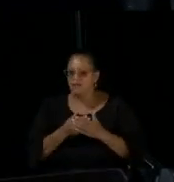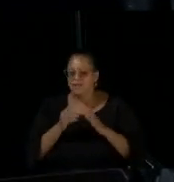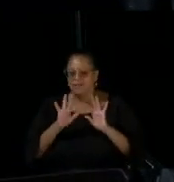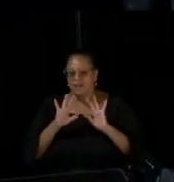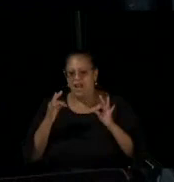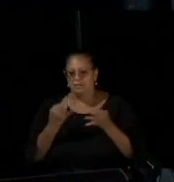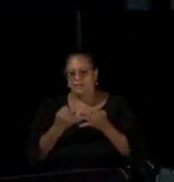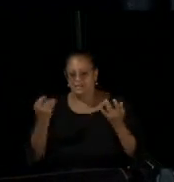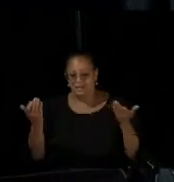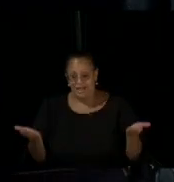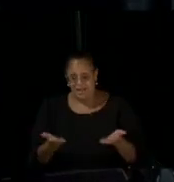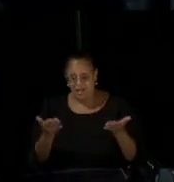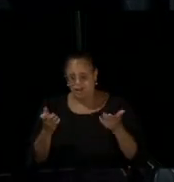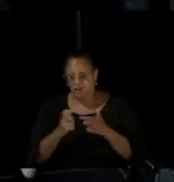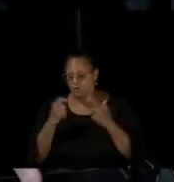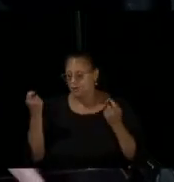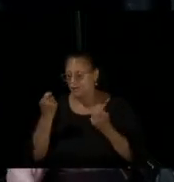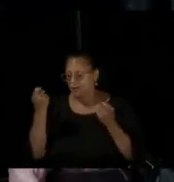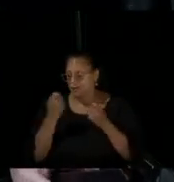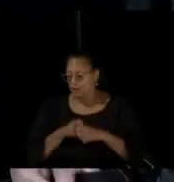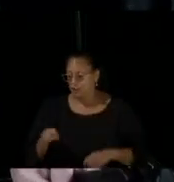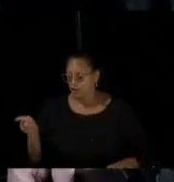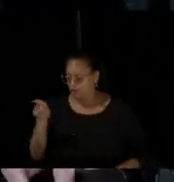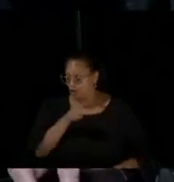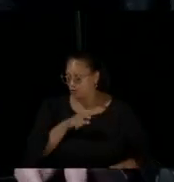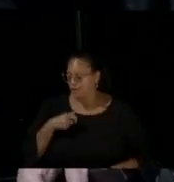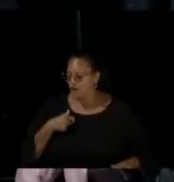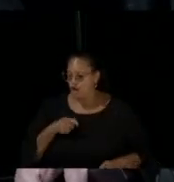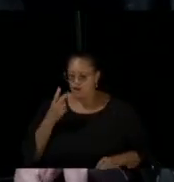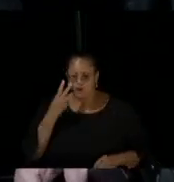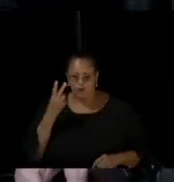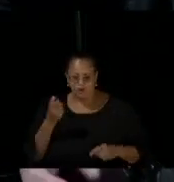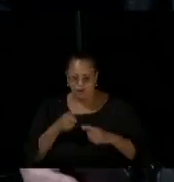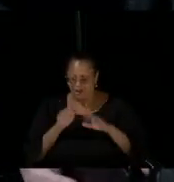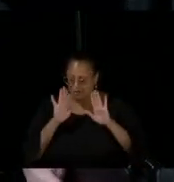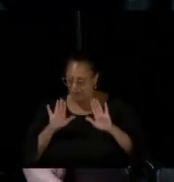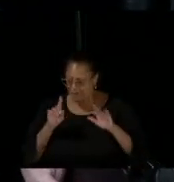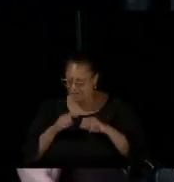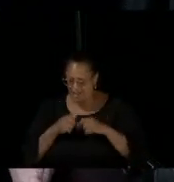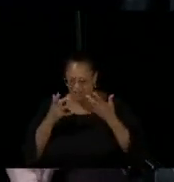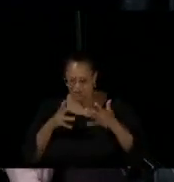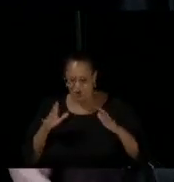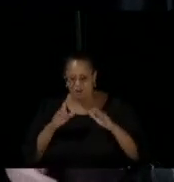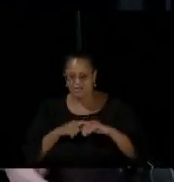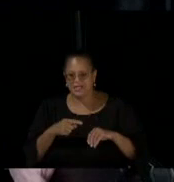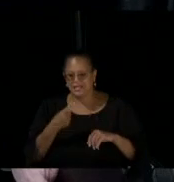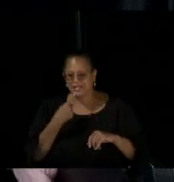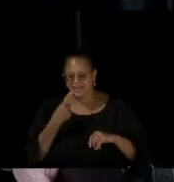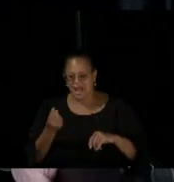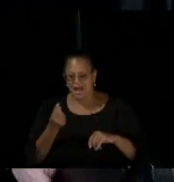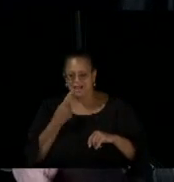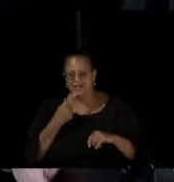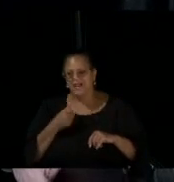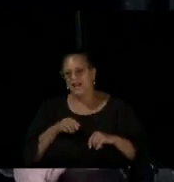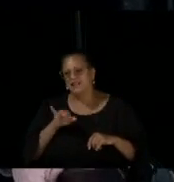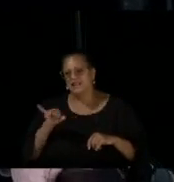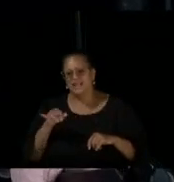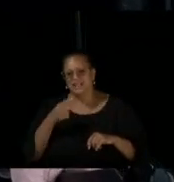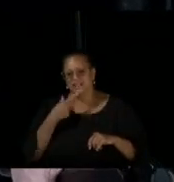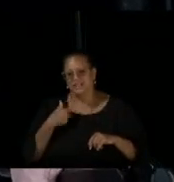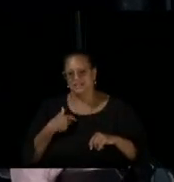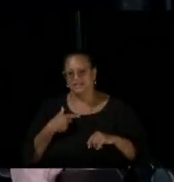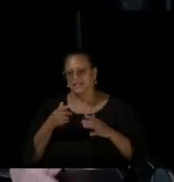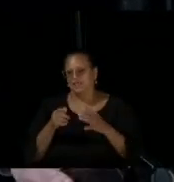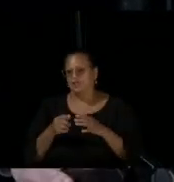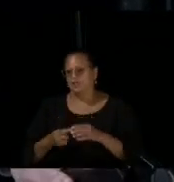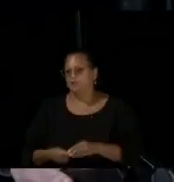System to celebrate you. You look amazing, as I've already said, and this event by far is the highlight of our entire